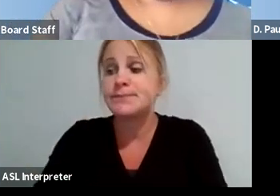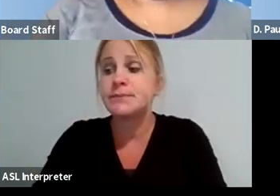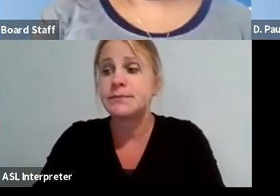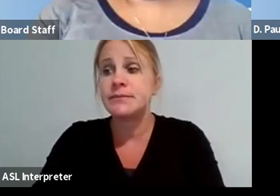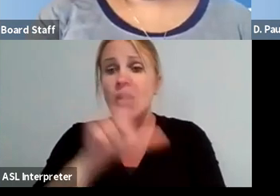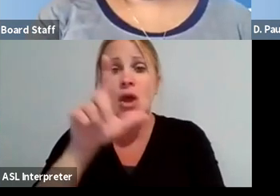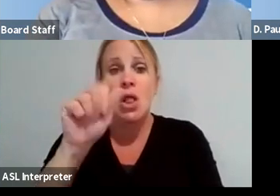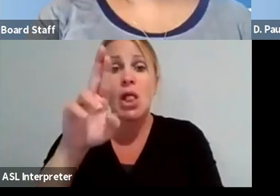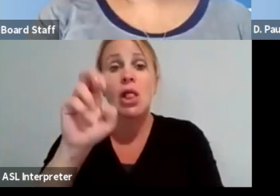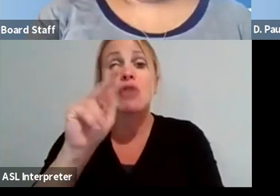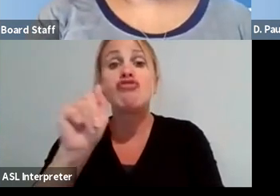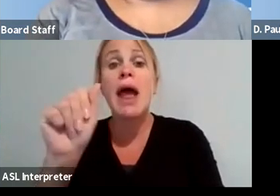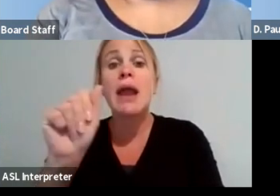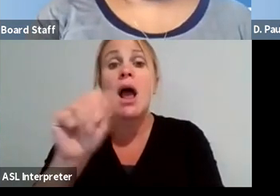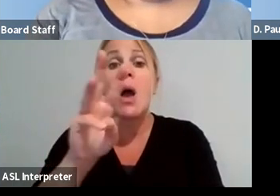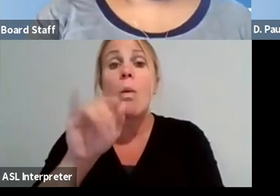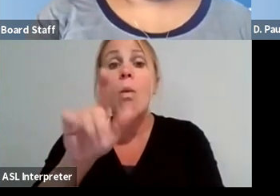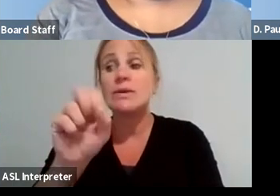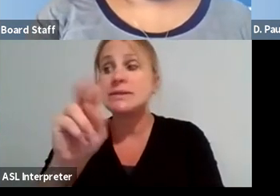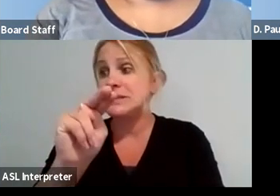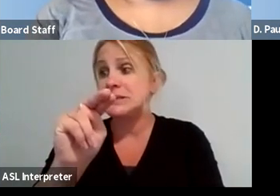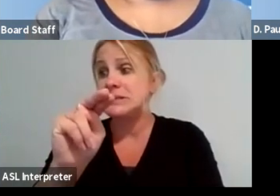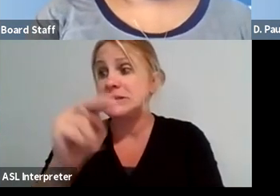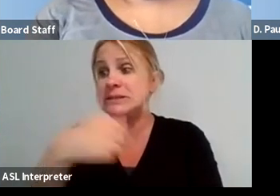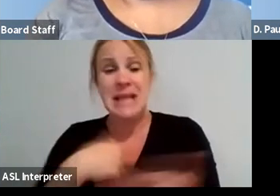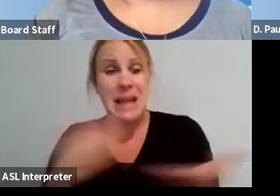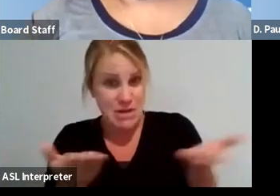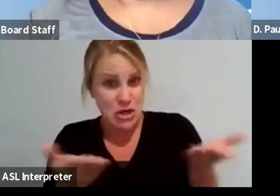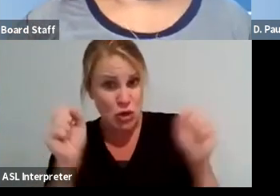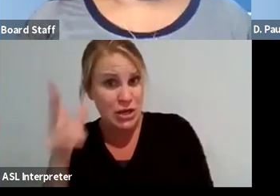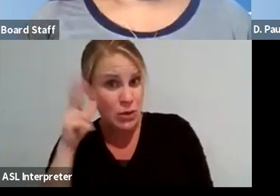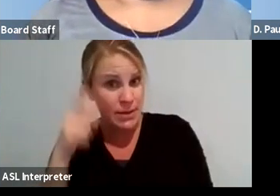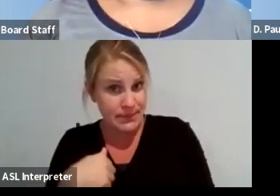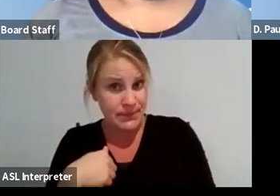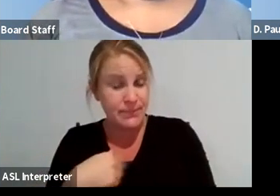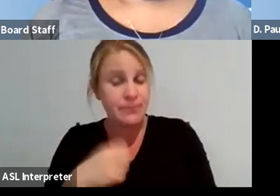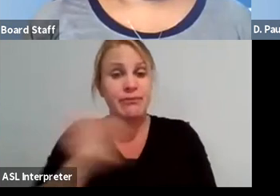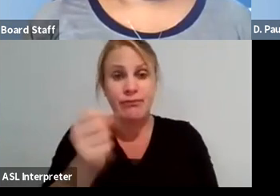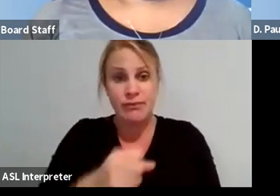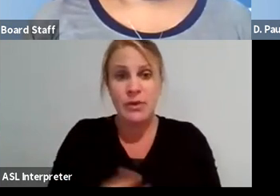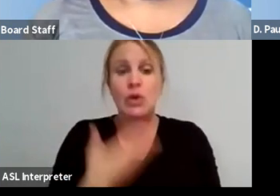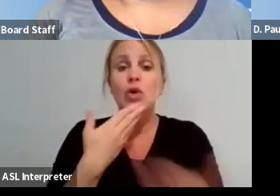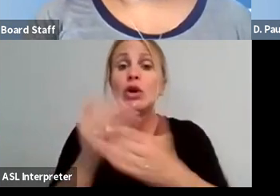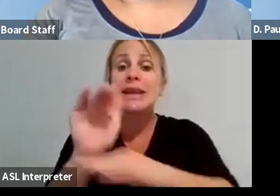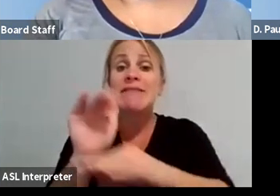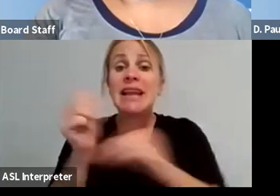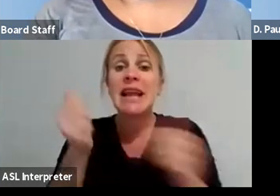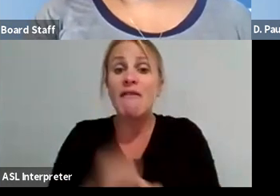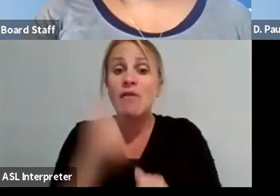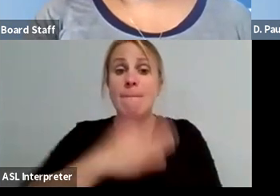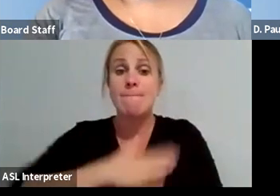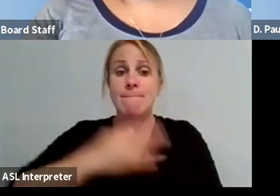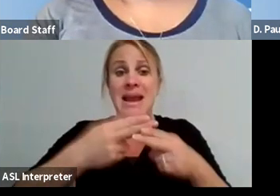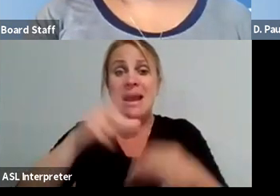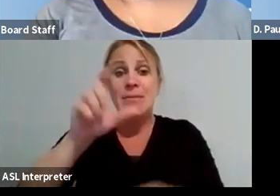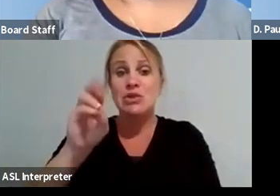Loretta Wilson, is she in? I'm here. Can you hear me? Yes. Thank you. Good evening, everyone. My name is